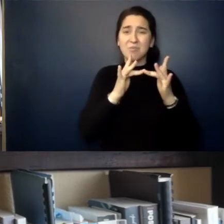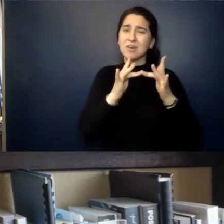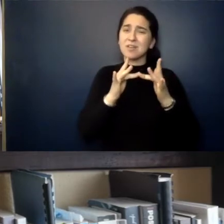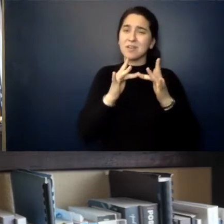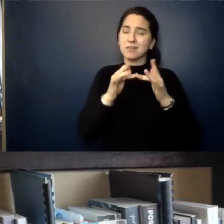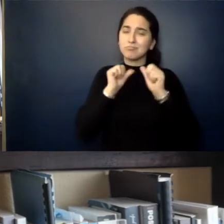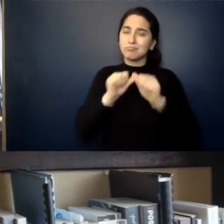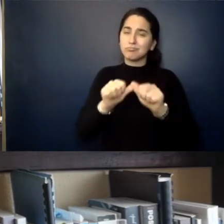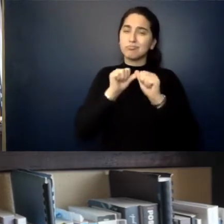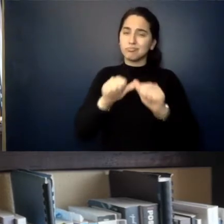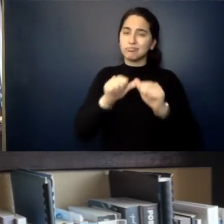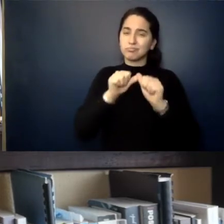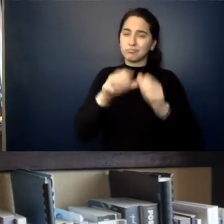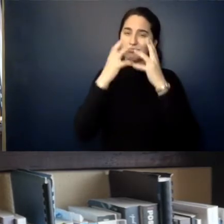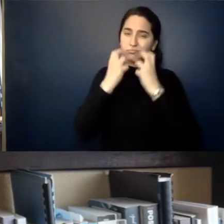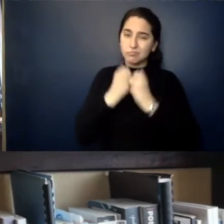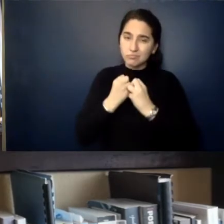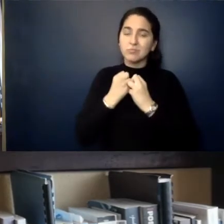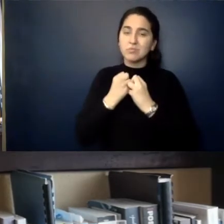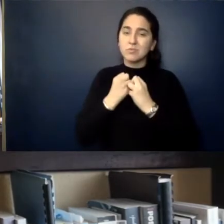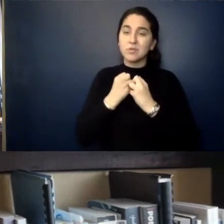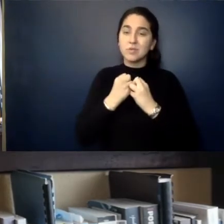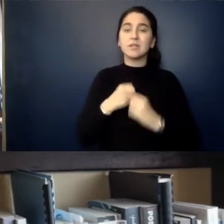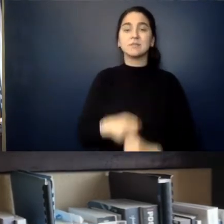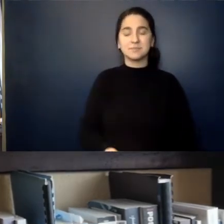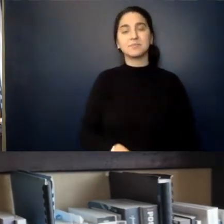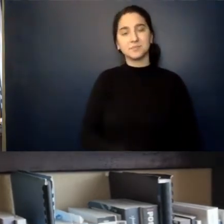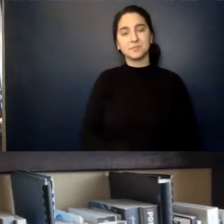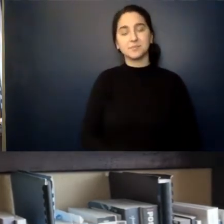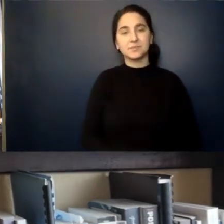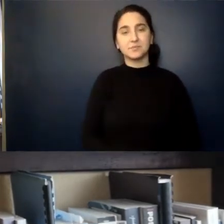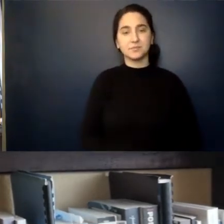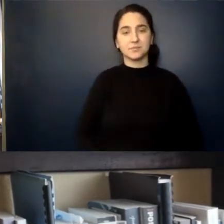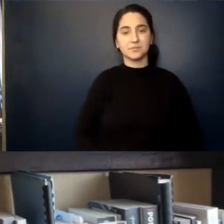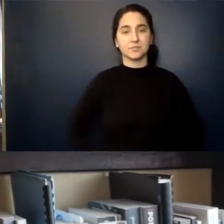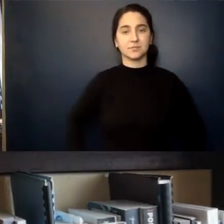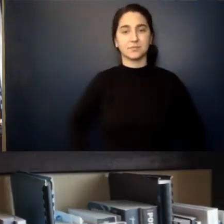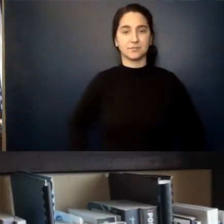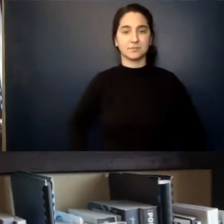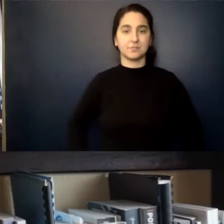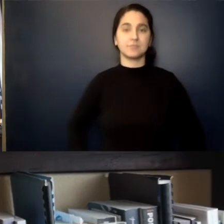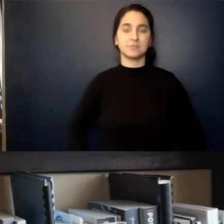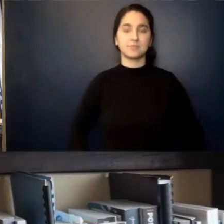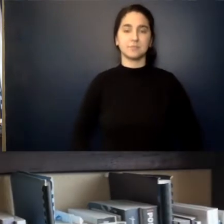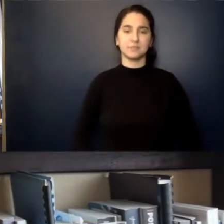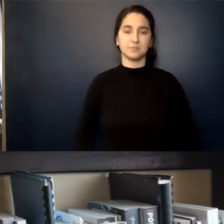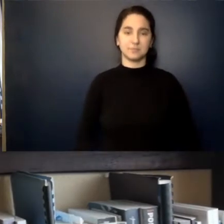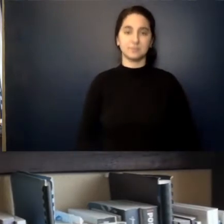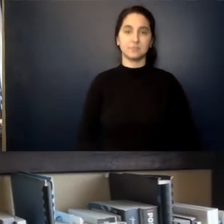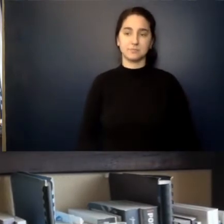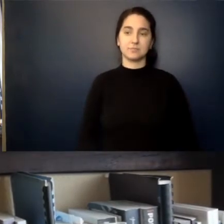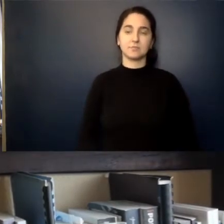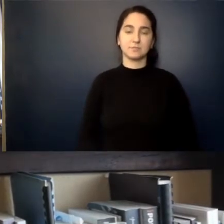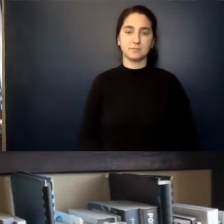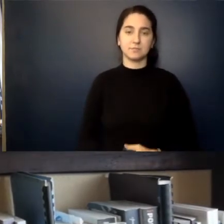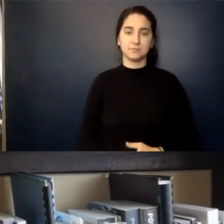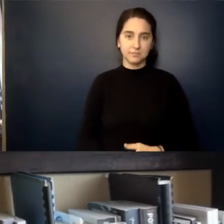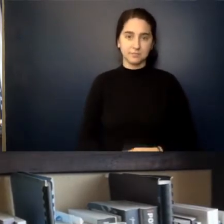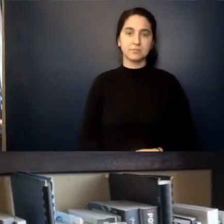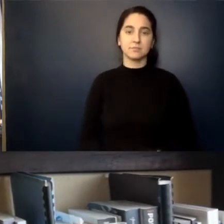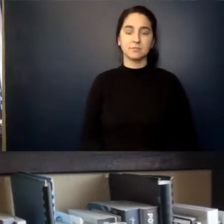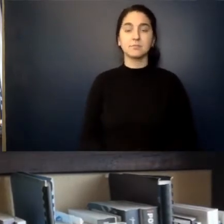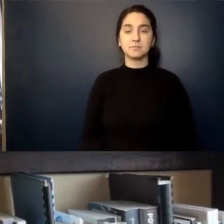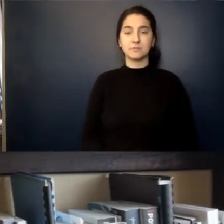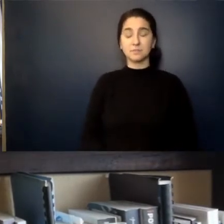church people, faith people, ecumenical, Catholics and Protestants in each